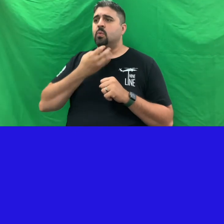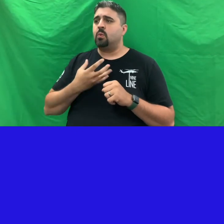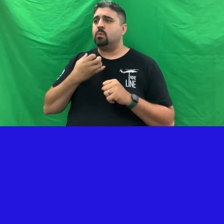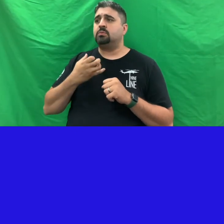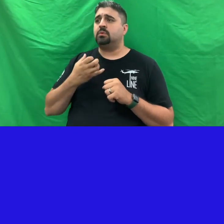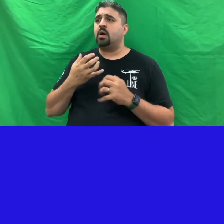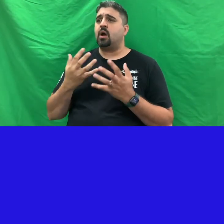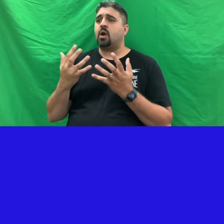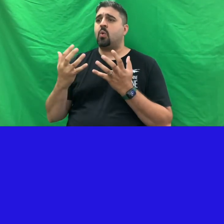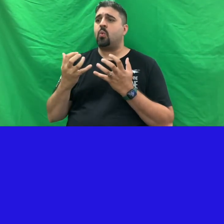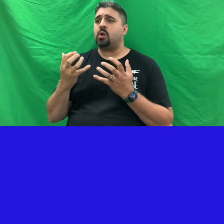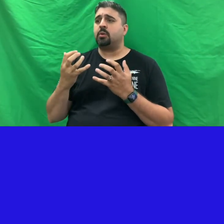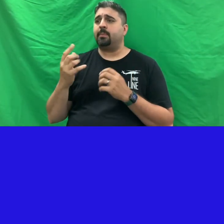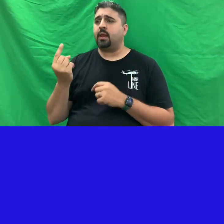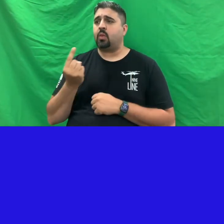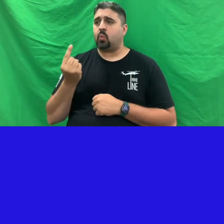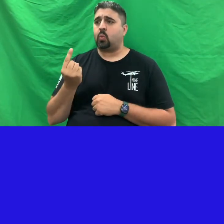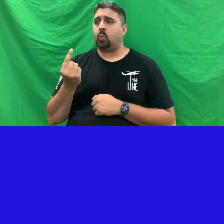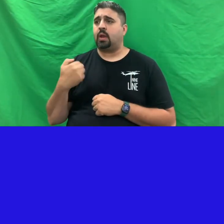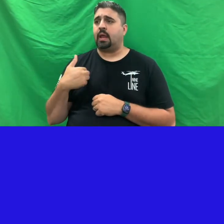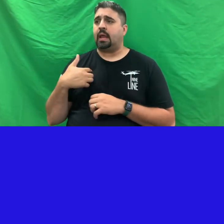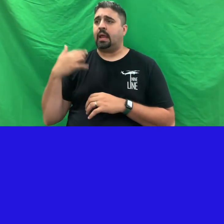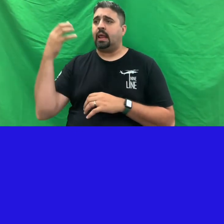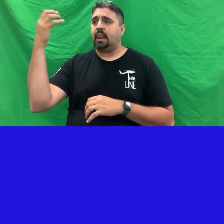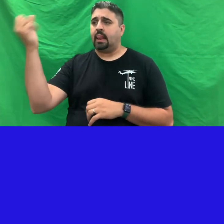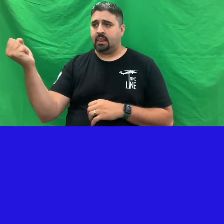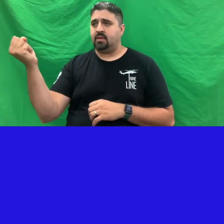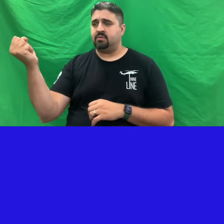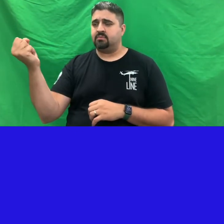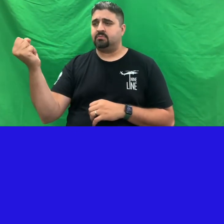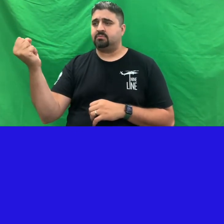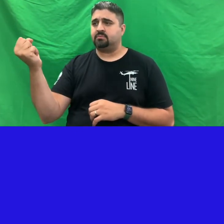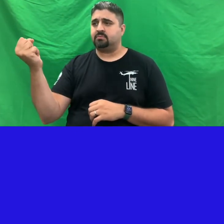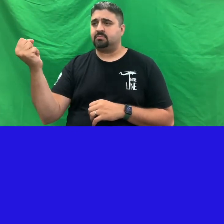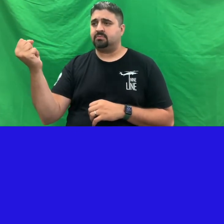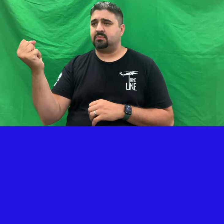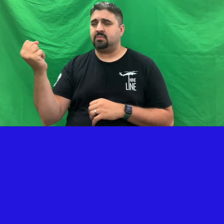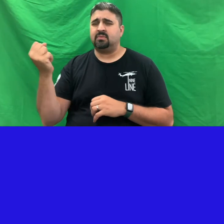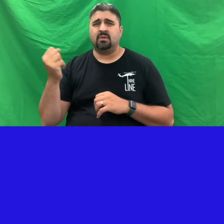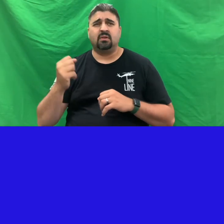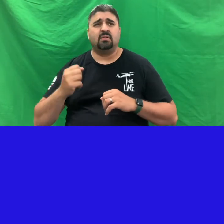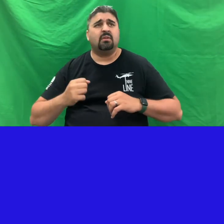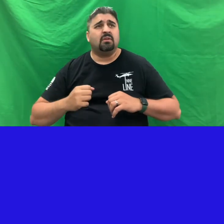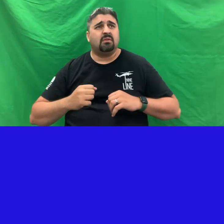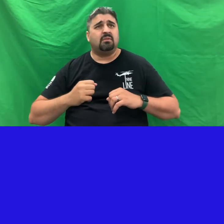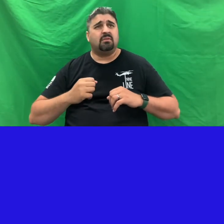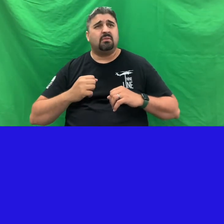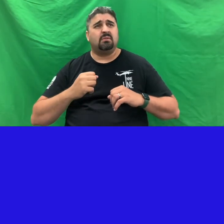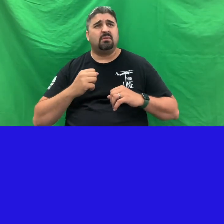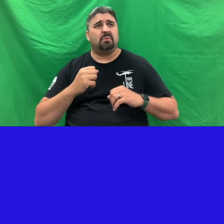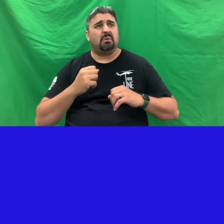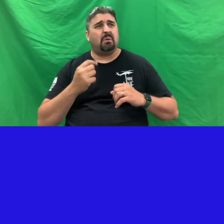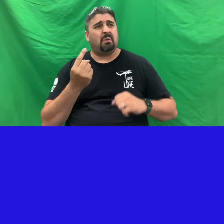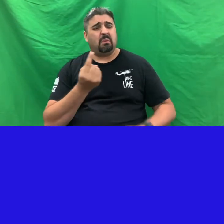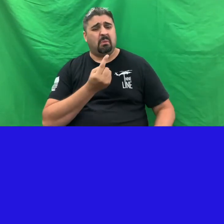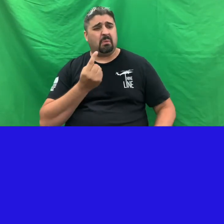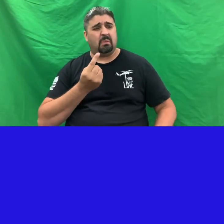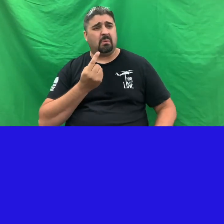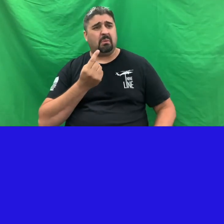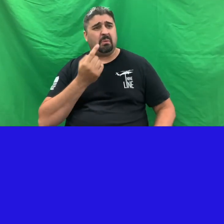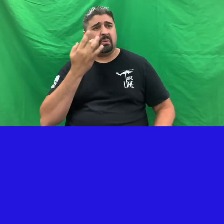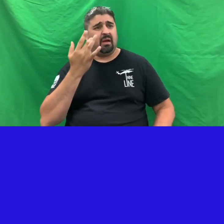Toad, I am not at home. I went out. I want to be alone."